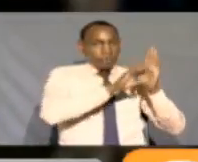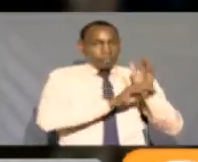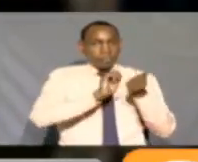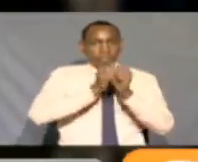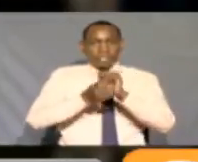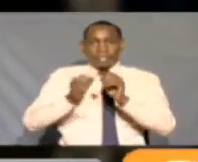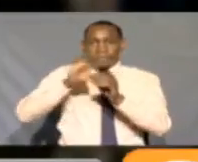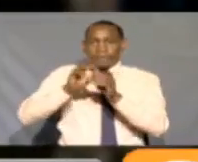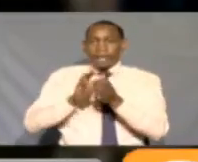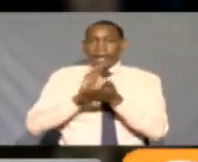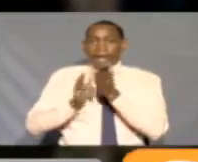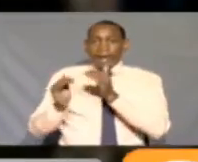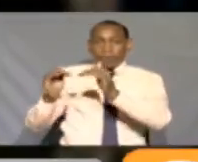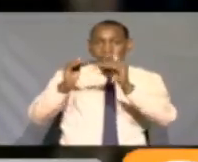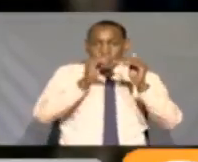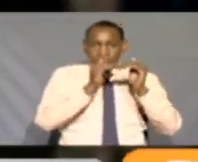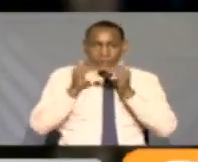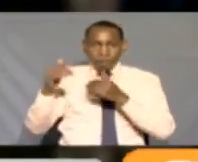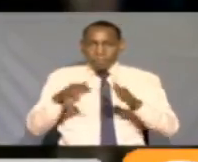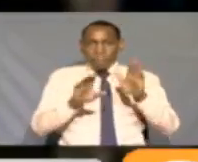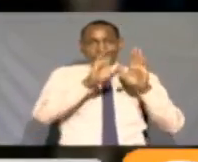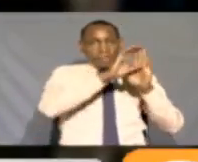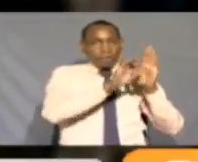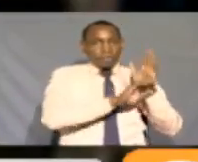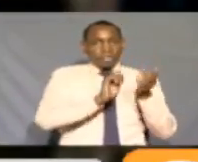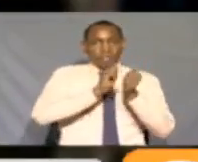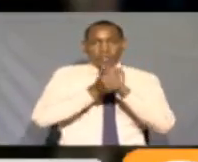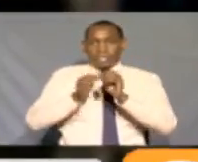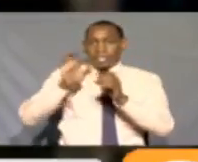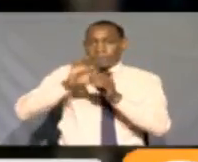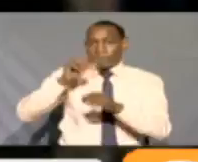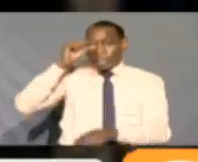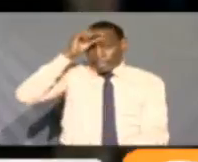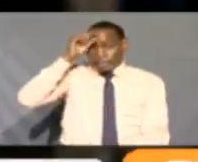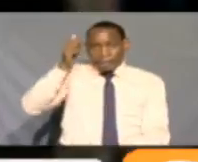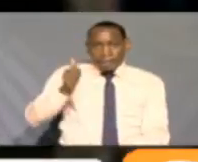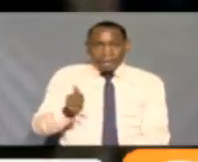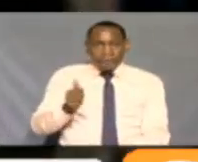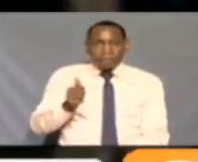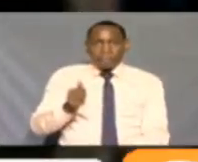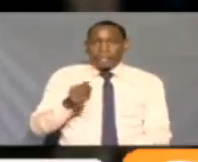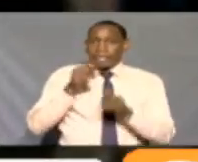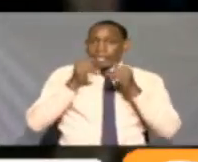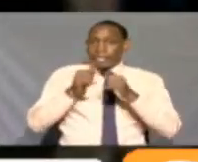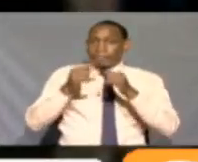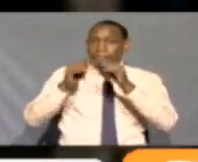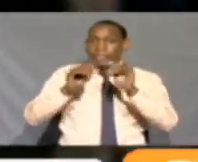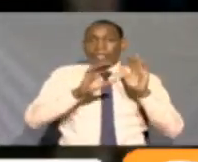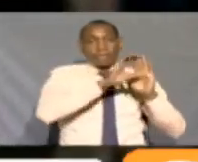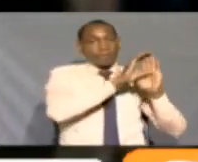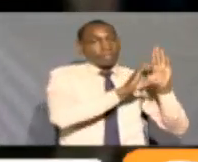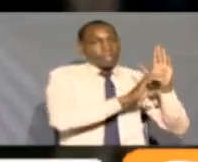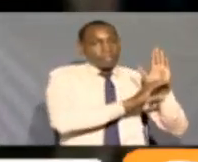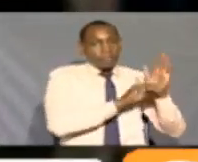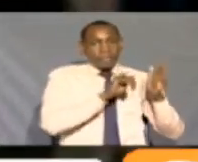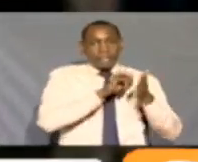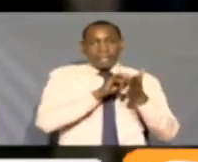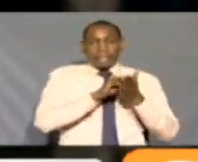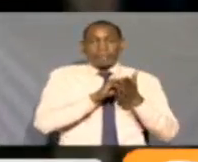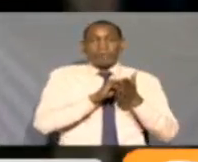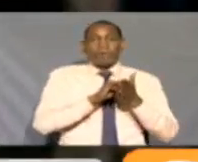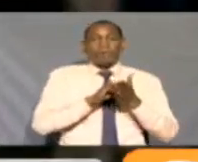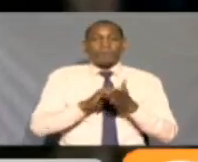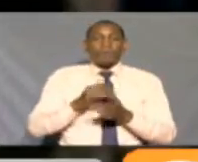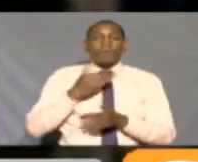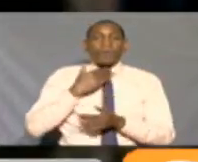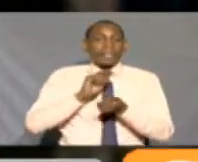have a level playing field for a referendum yet. Mm-hmm. This government has not been implementing the constitution they are purporting to then